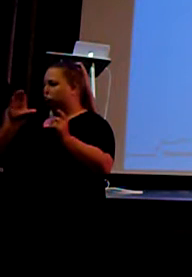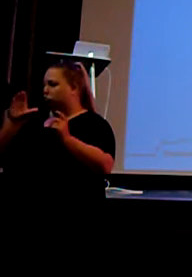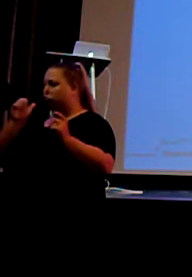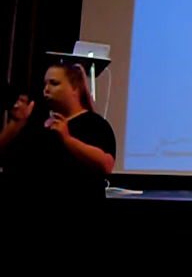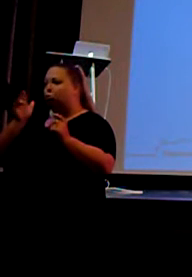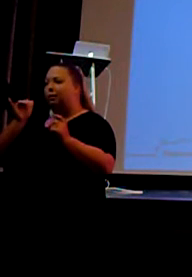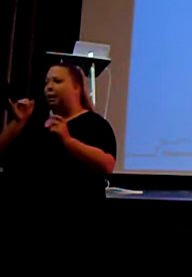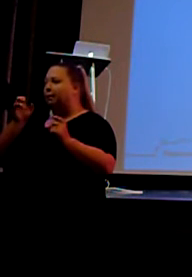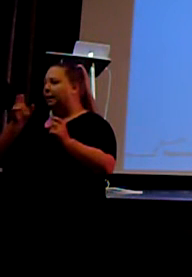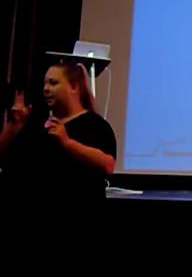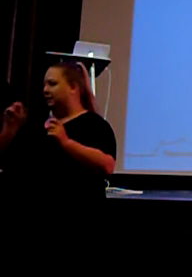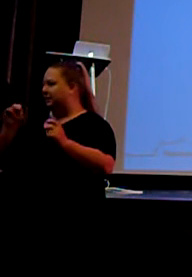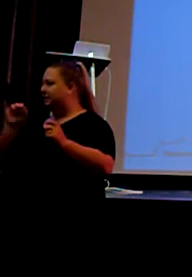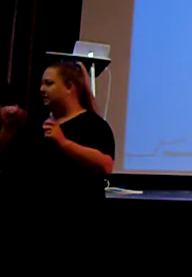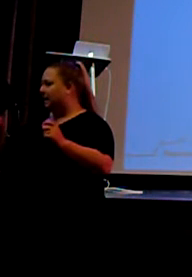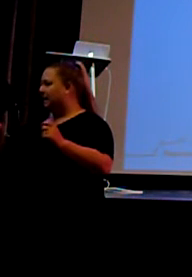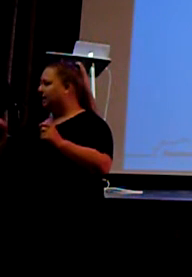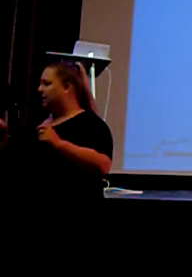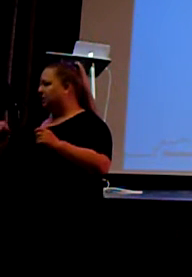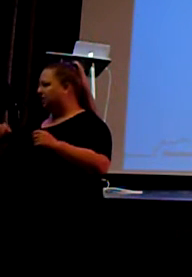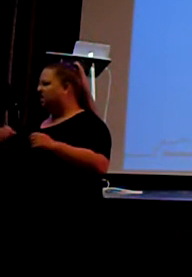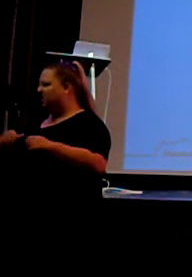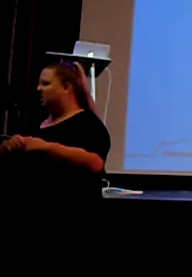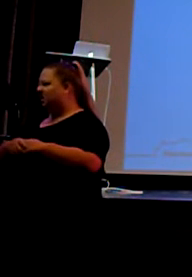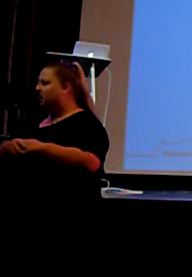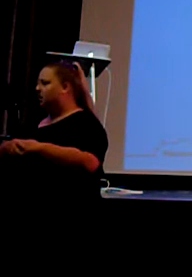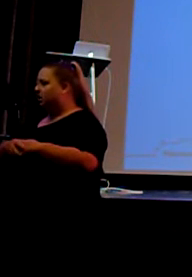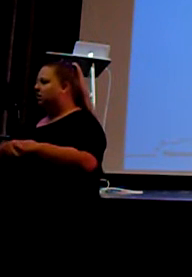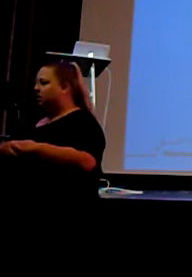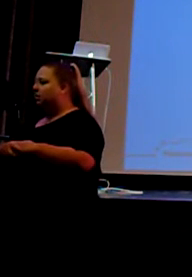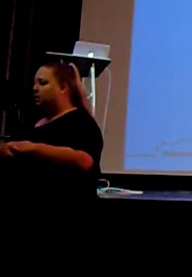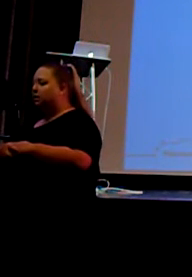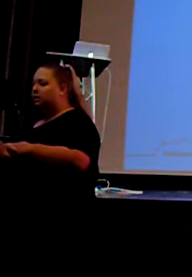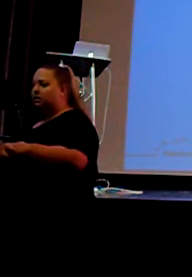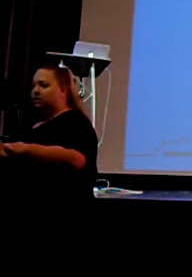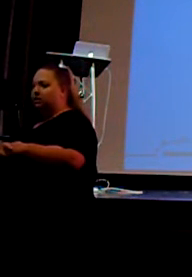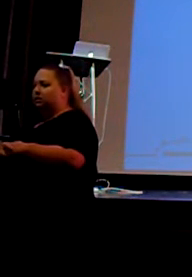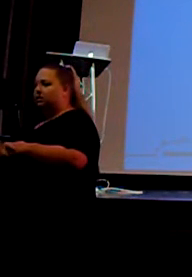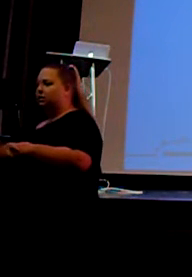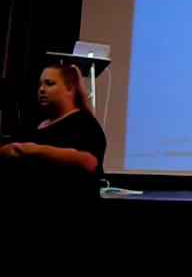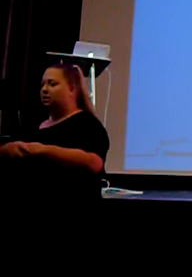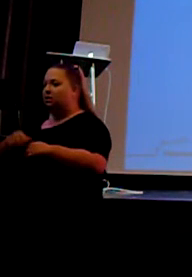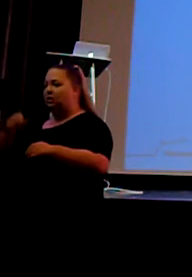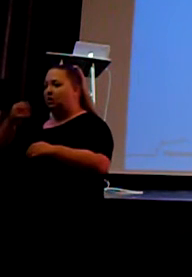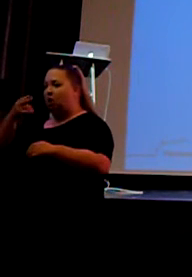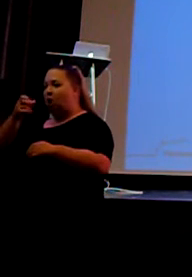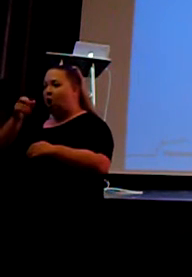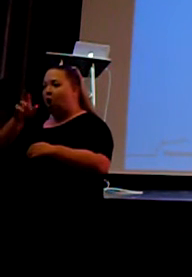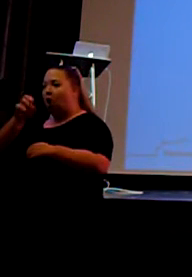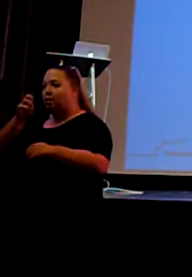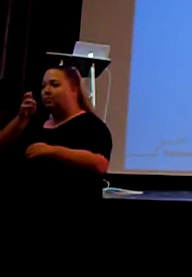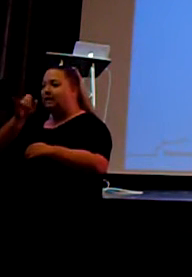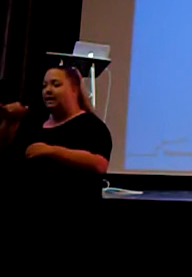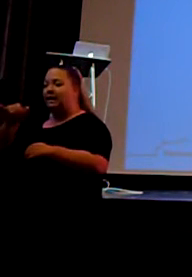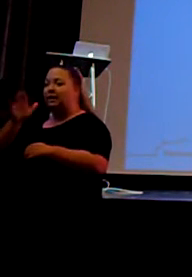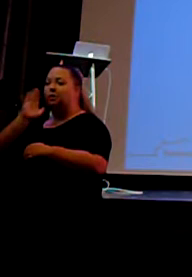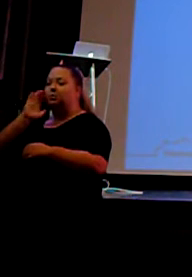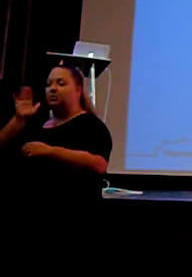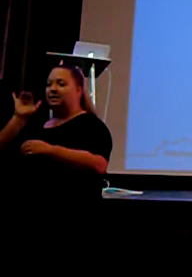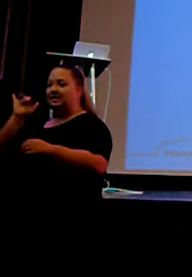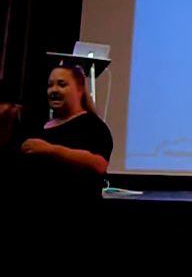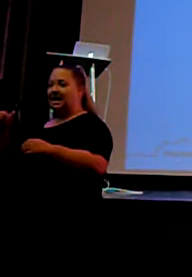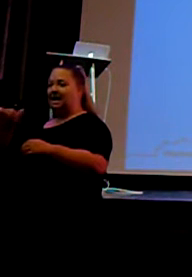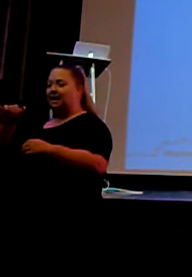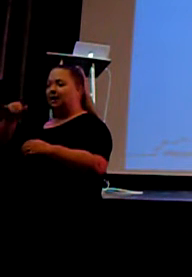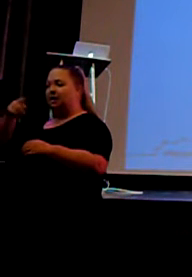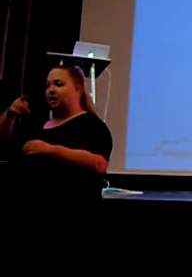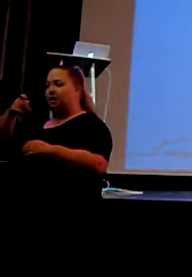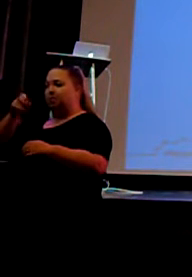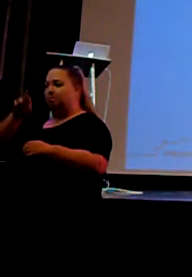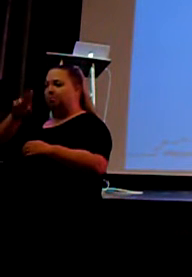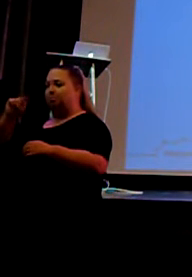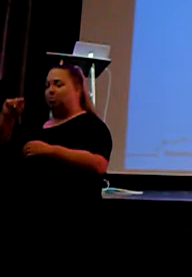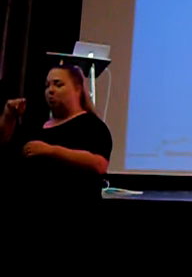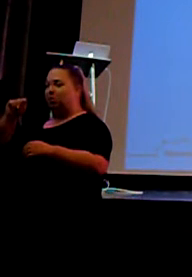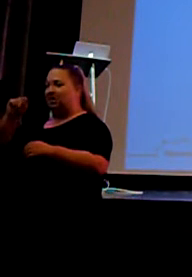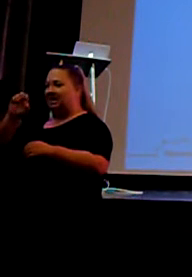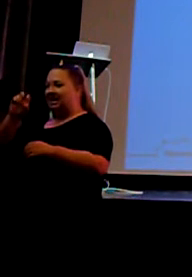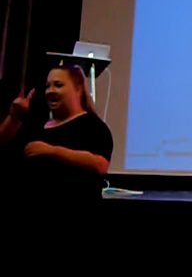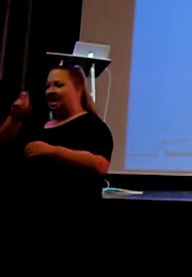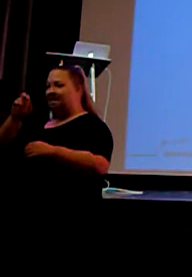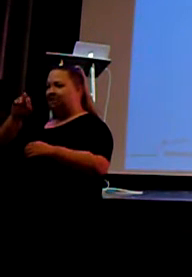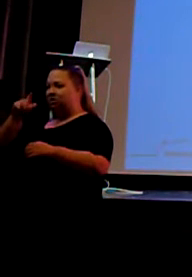As far as we have had any plans, the Harmony will stay based out of Port Everglades and doing East and Western in